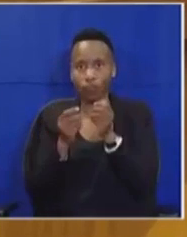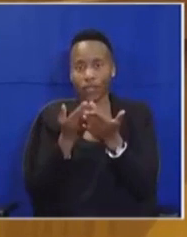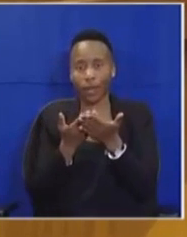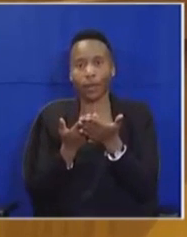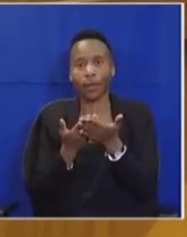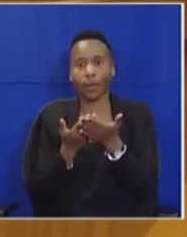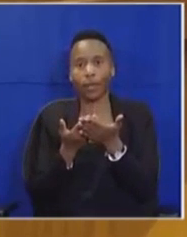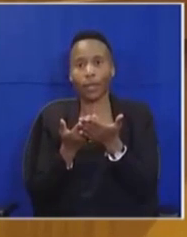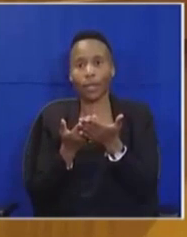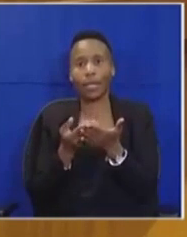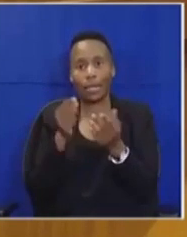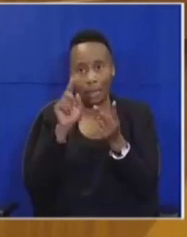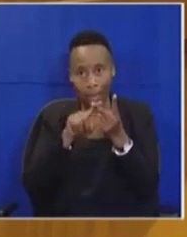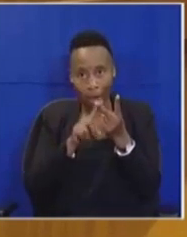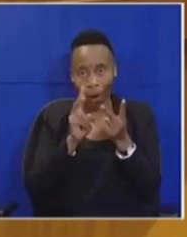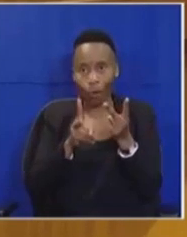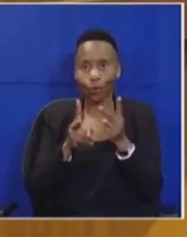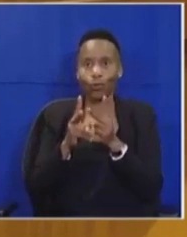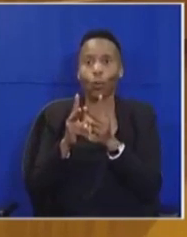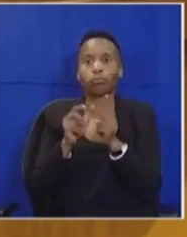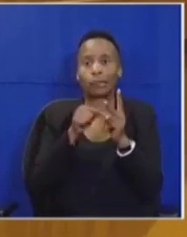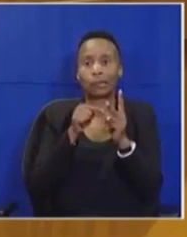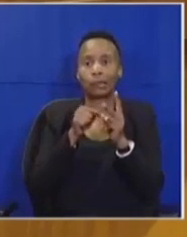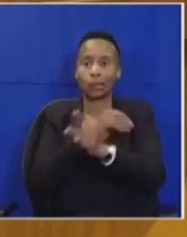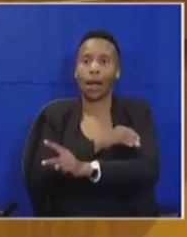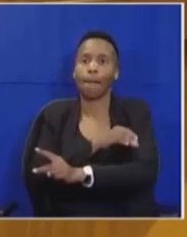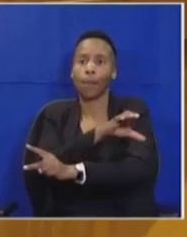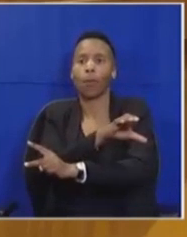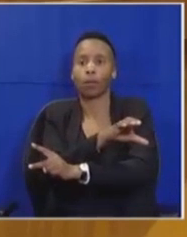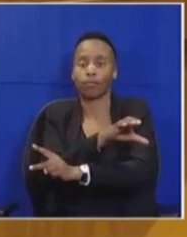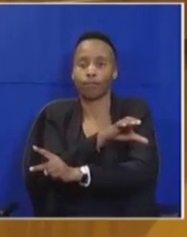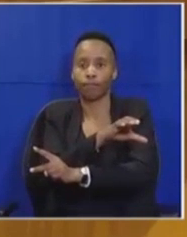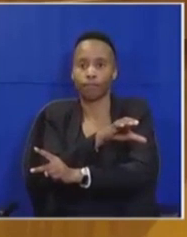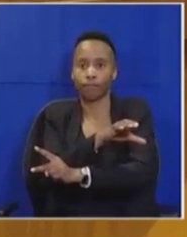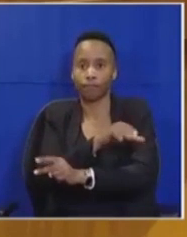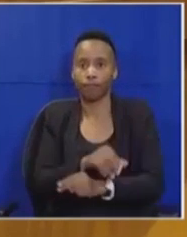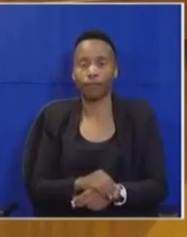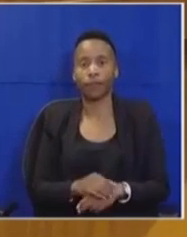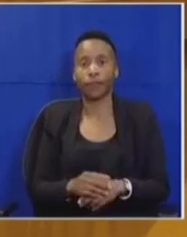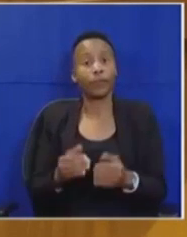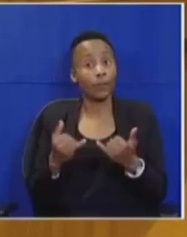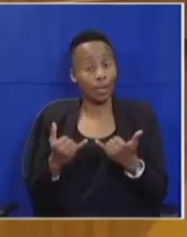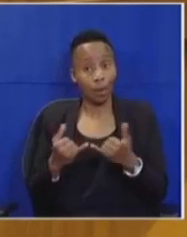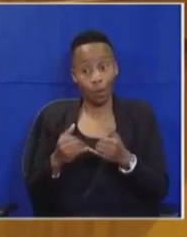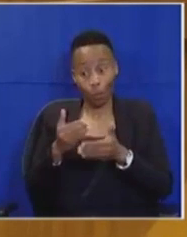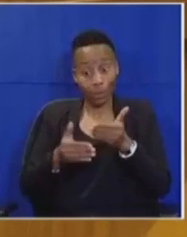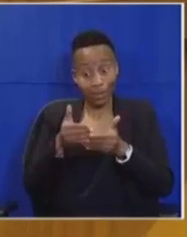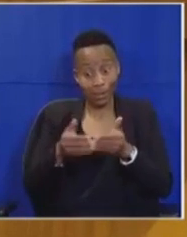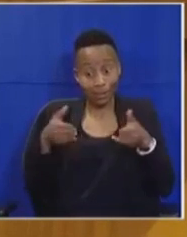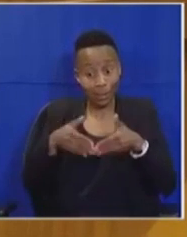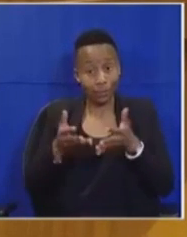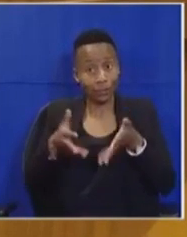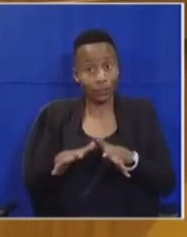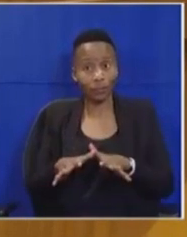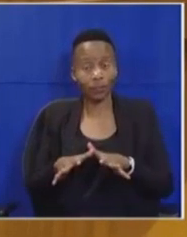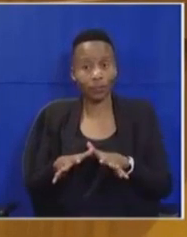also empowering in its content. And this process that we have started